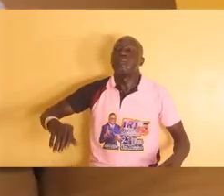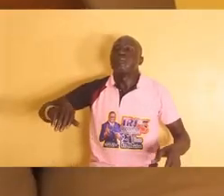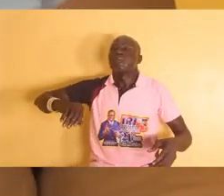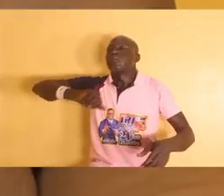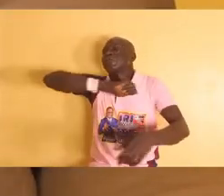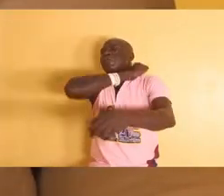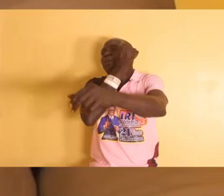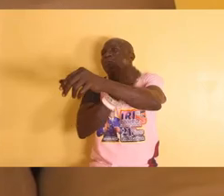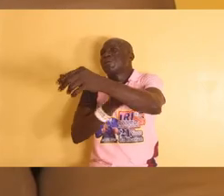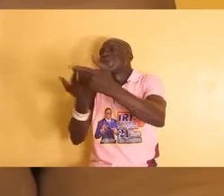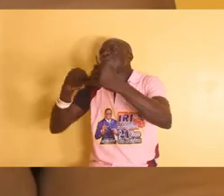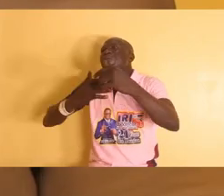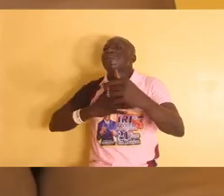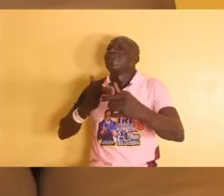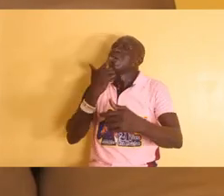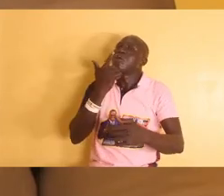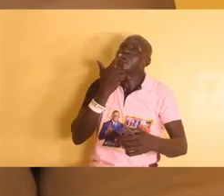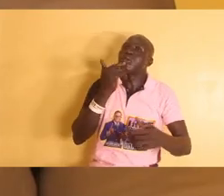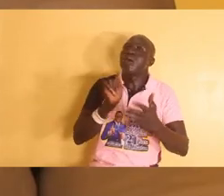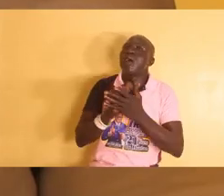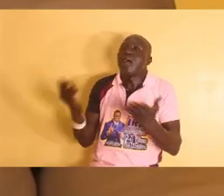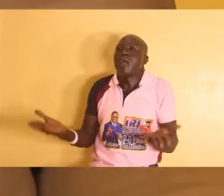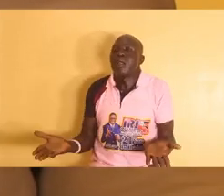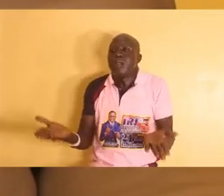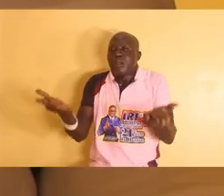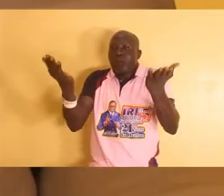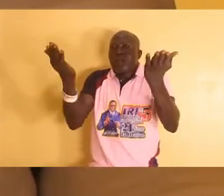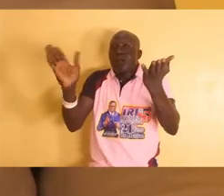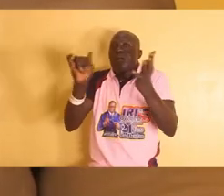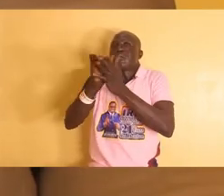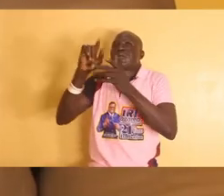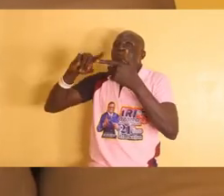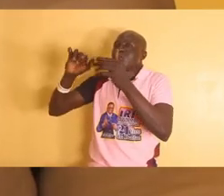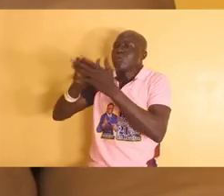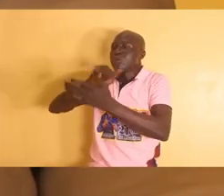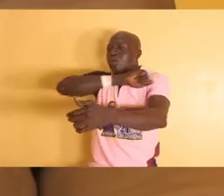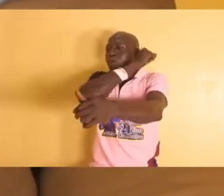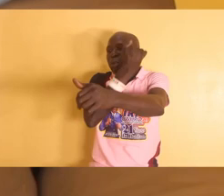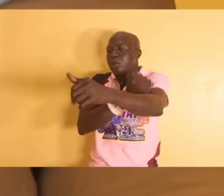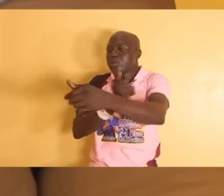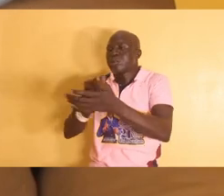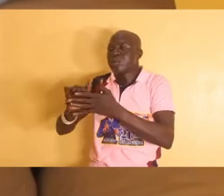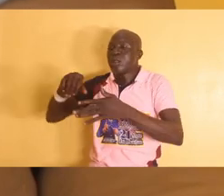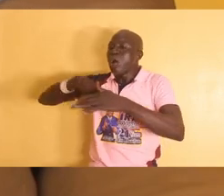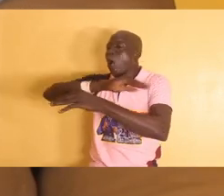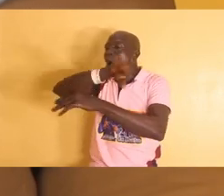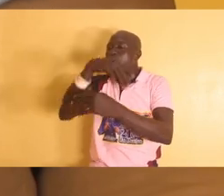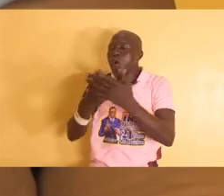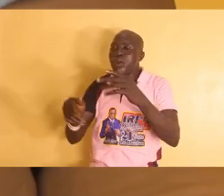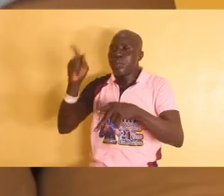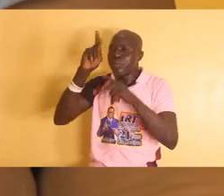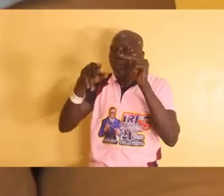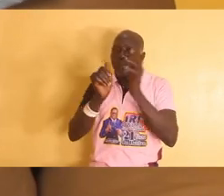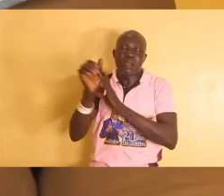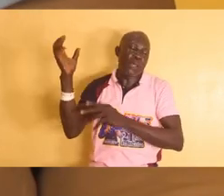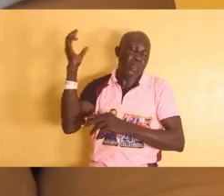Yeah, I set them on the authority comes out from my mouth. I lift up my hands. I shall his authority.